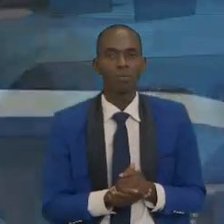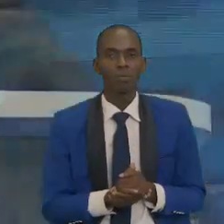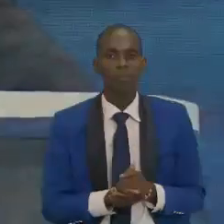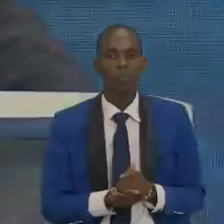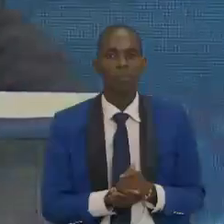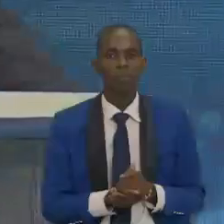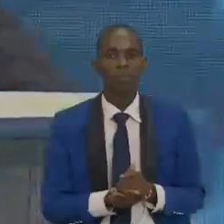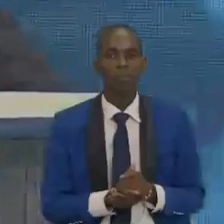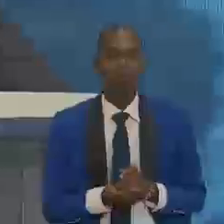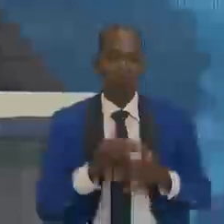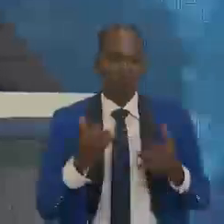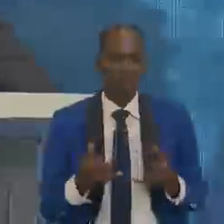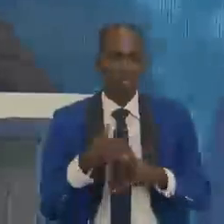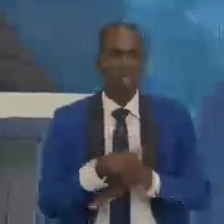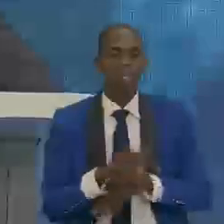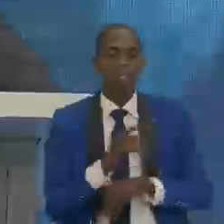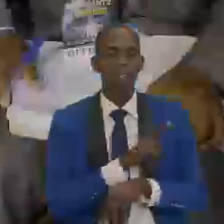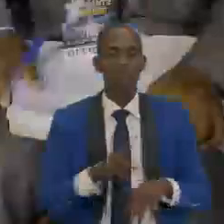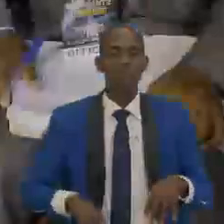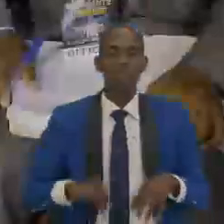Tonight, the Lord is talking to you.